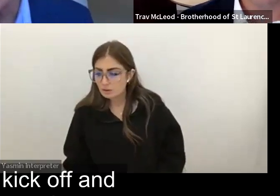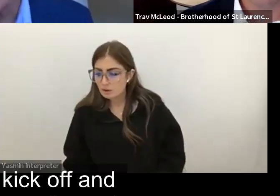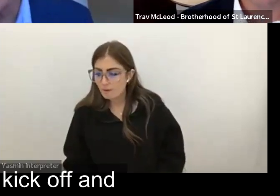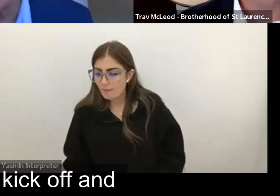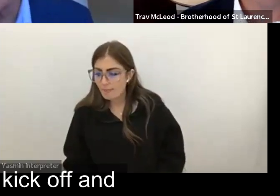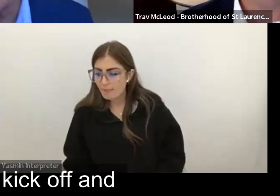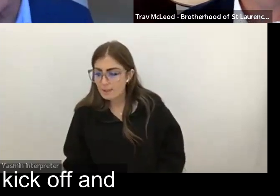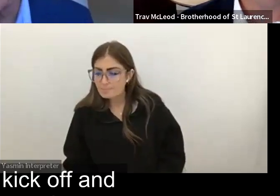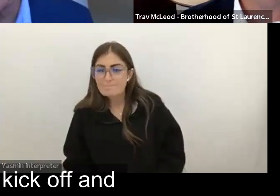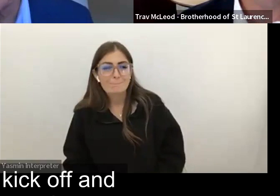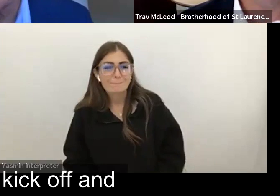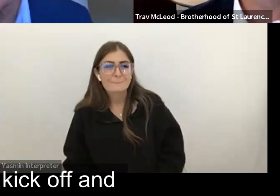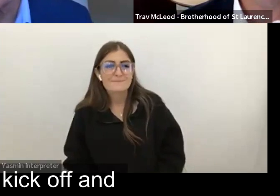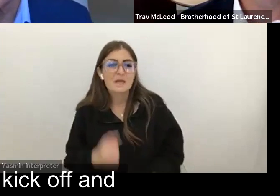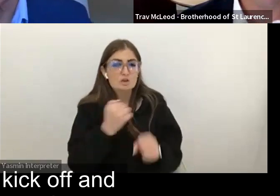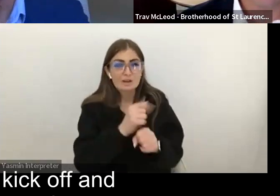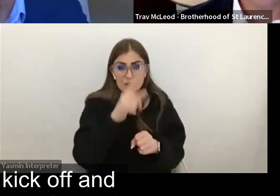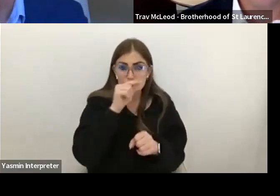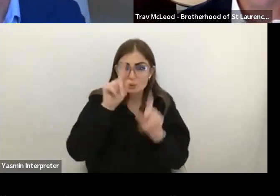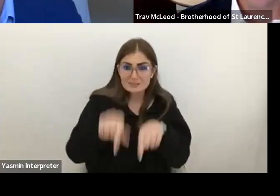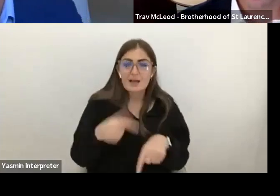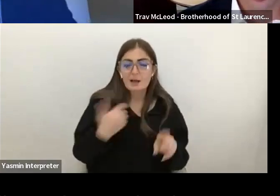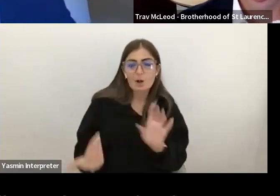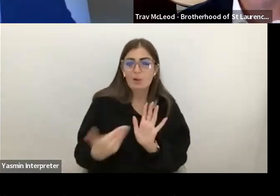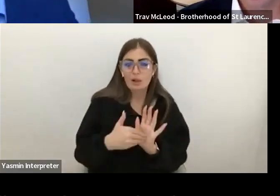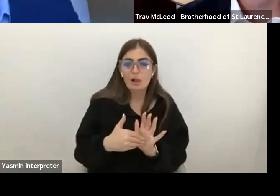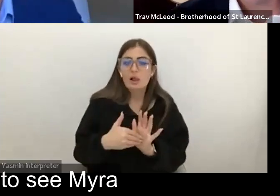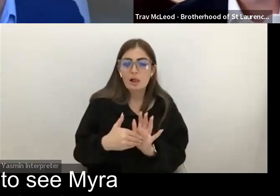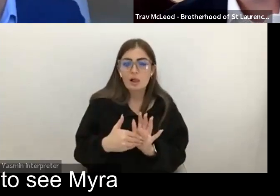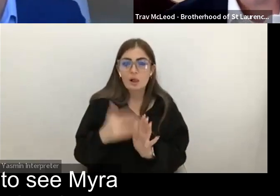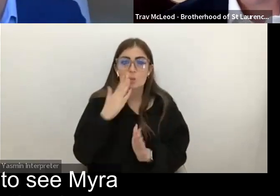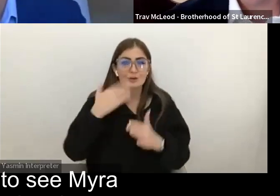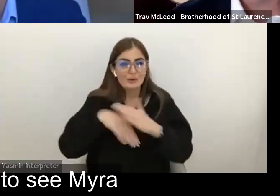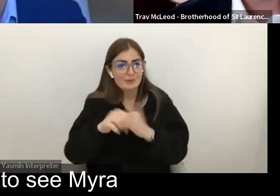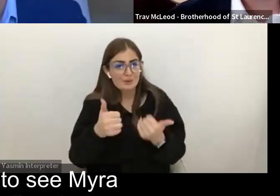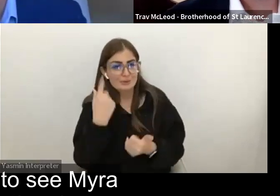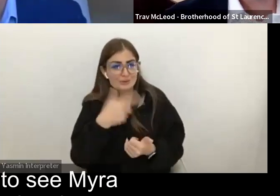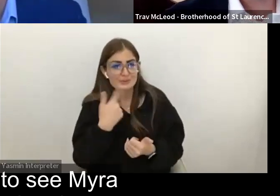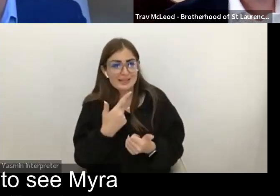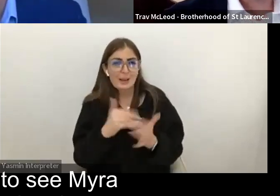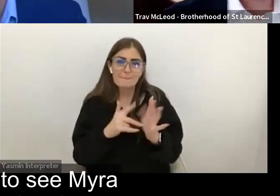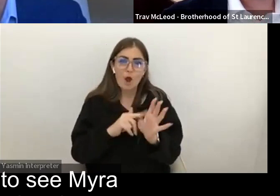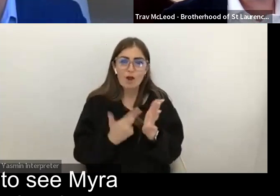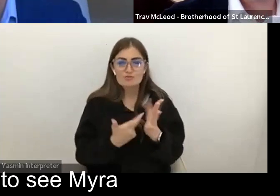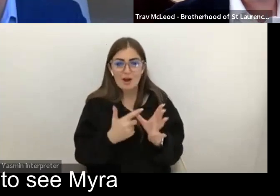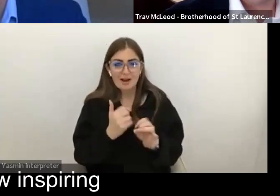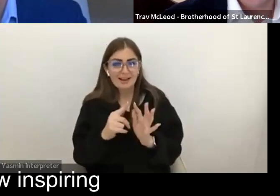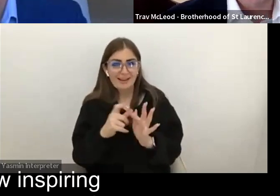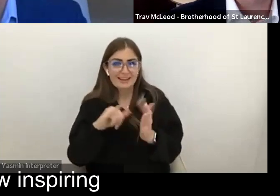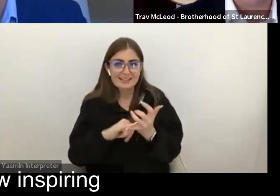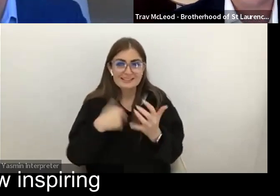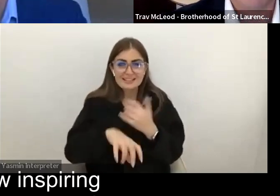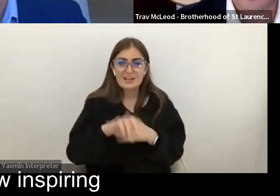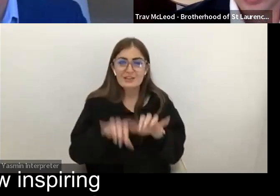Well, Gretchen, kick off, and now I'm happy to supplement. And Gretchen, while you're coming in, it was good to see Myra Geddes in the chat saying